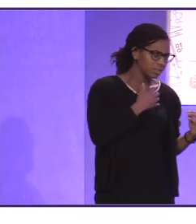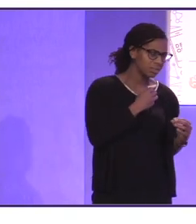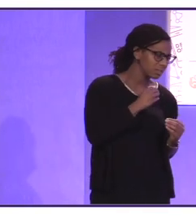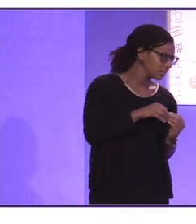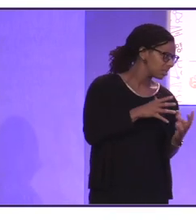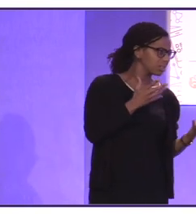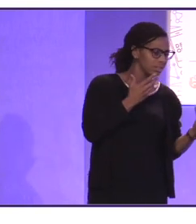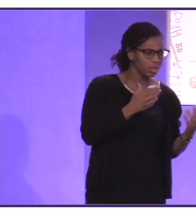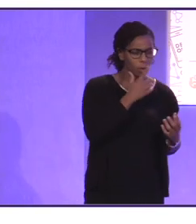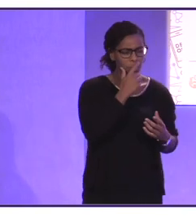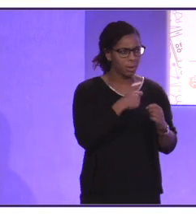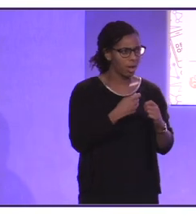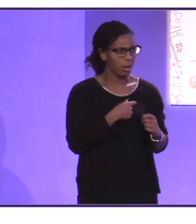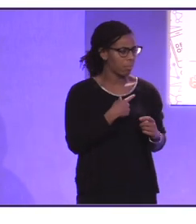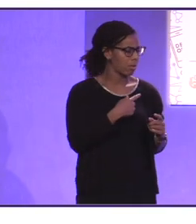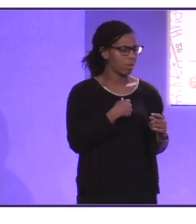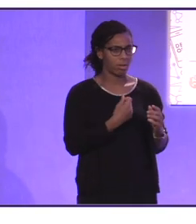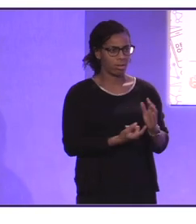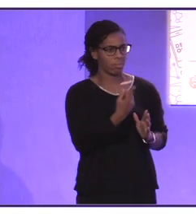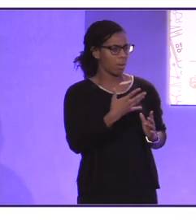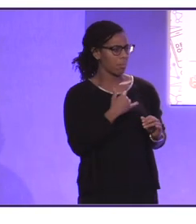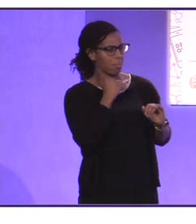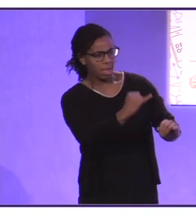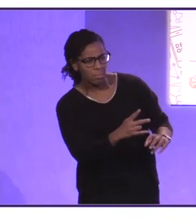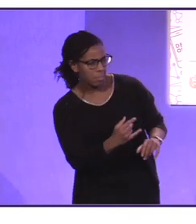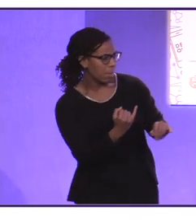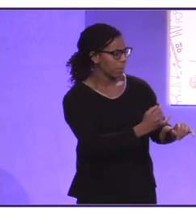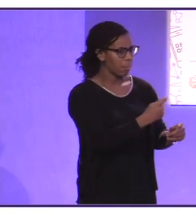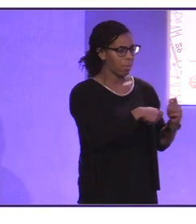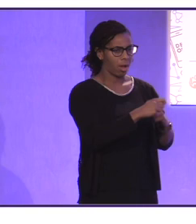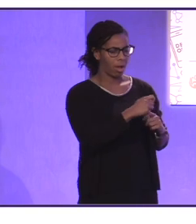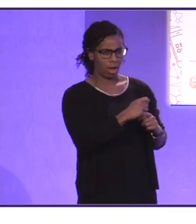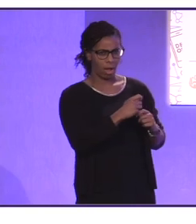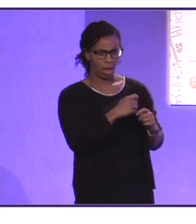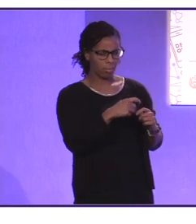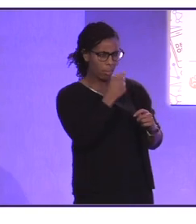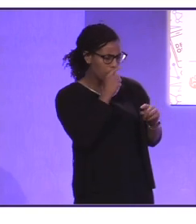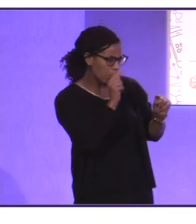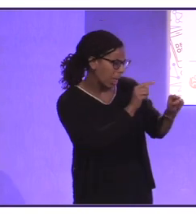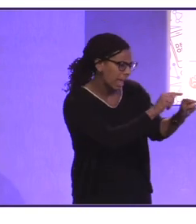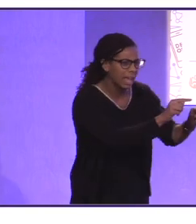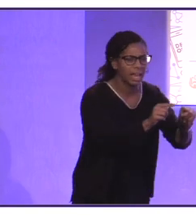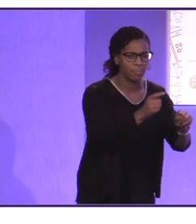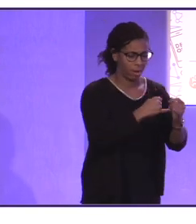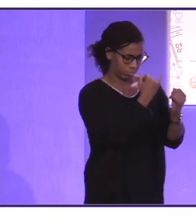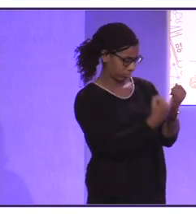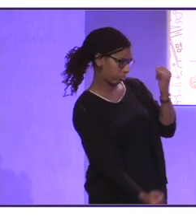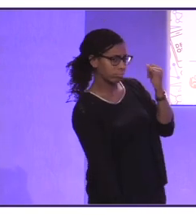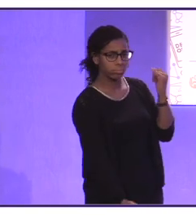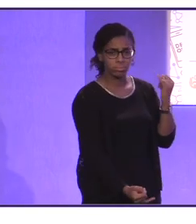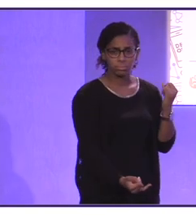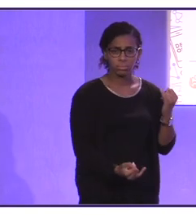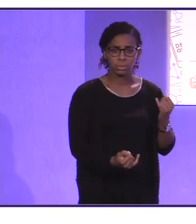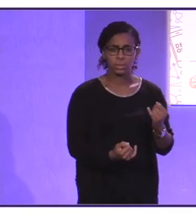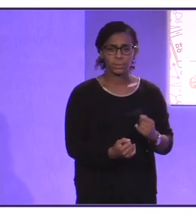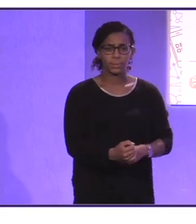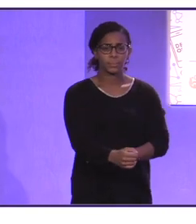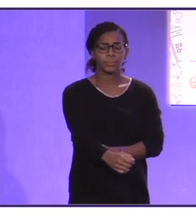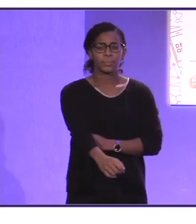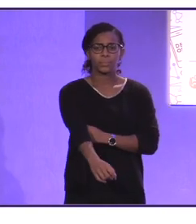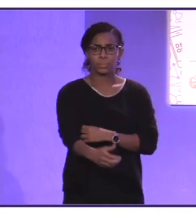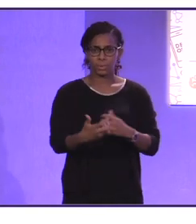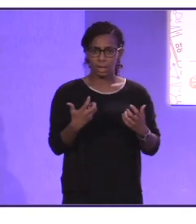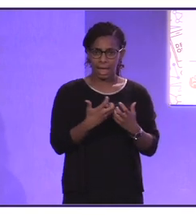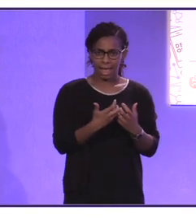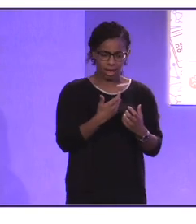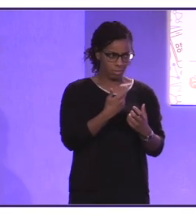scapegoating and eventually into bullying and all kinds of other things. And what drives us into